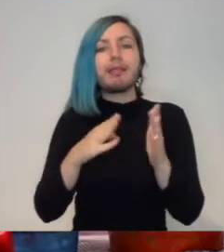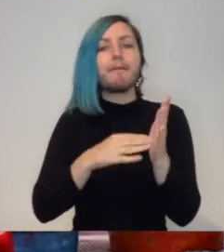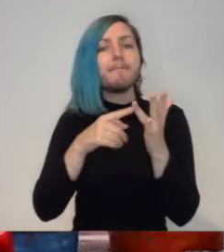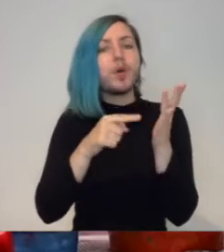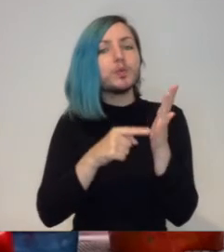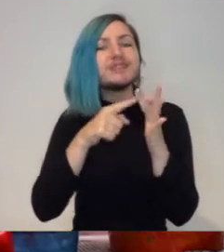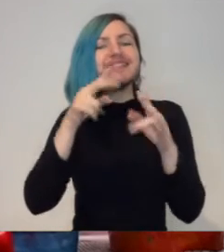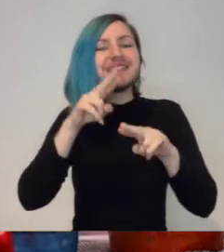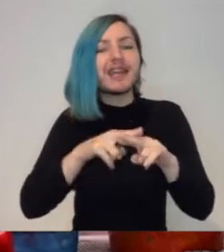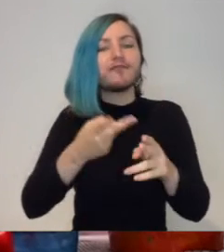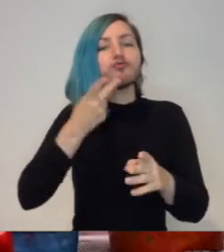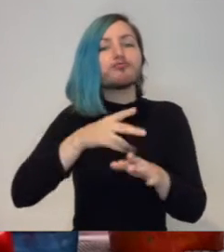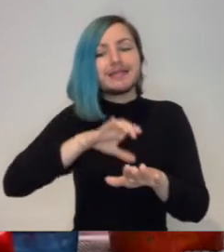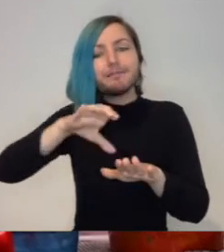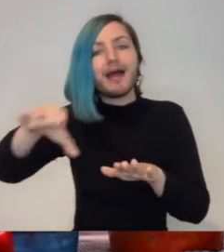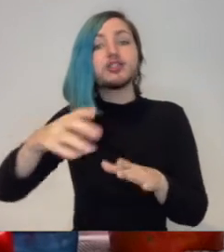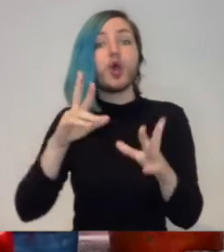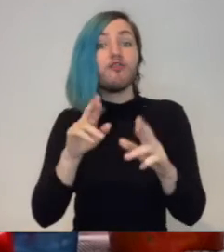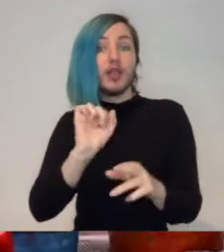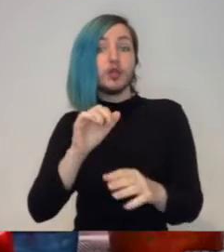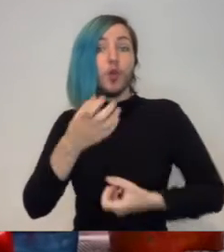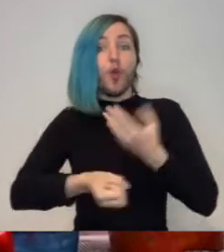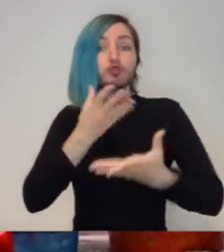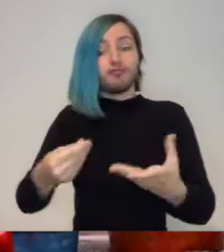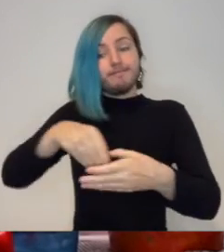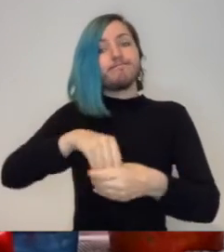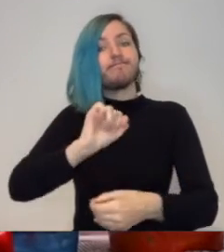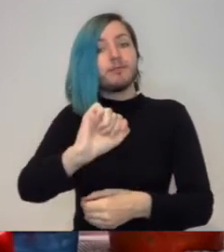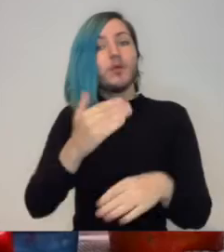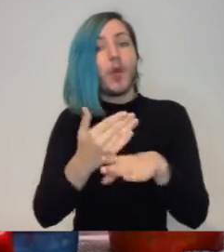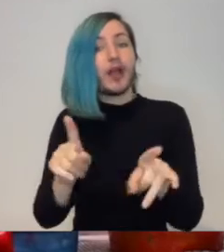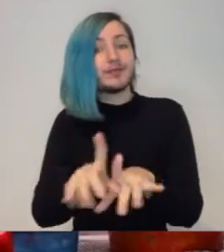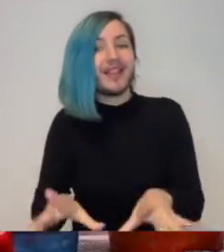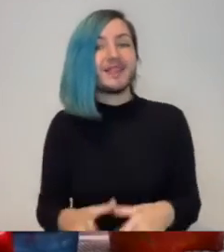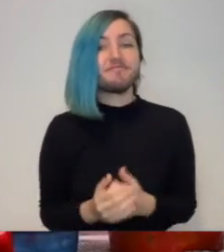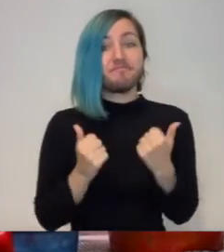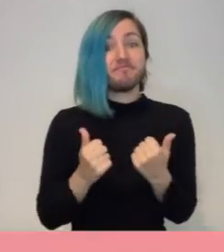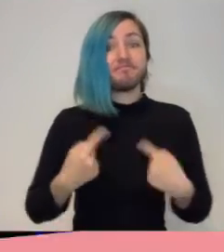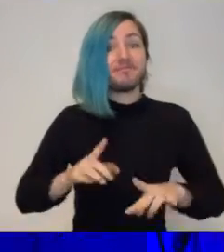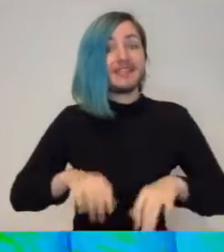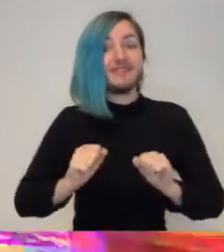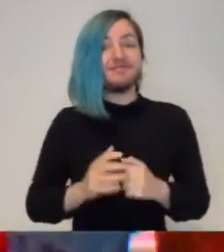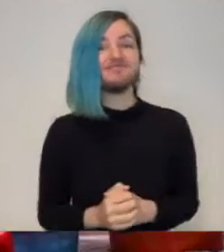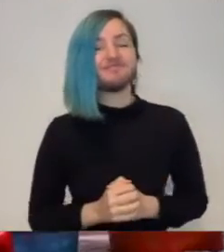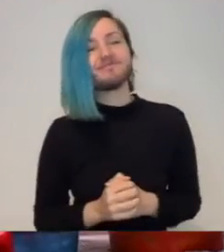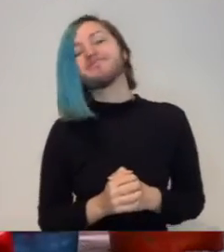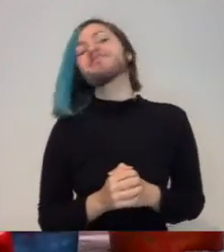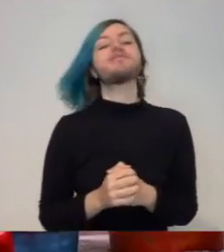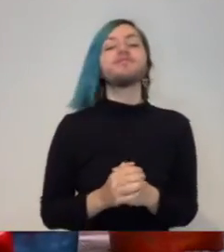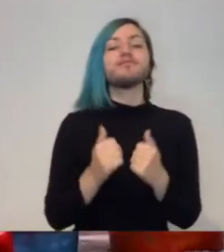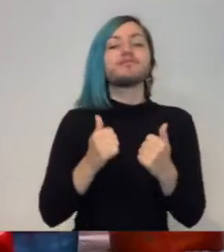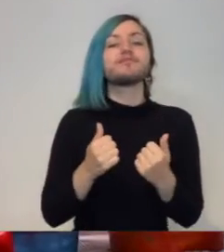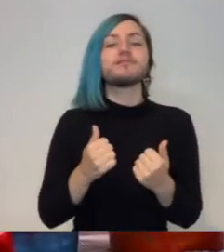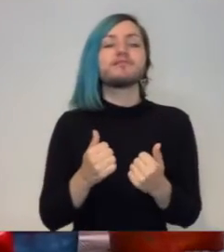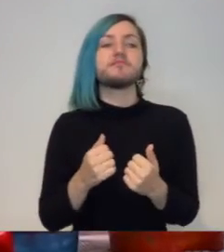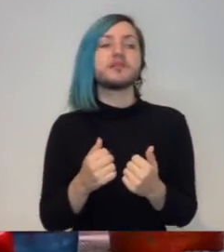do yours, you can have your story tie into your work as well. Yeah, so let's get started. Okay, so the cool